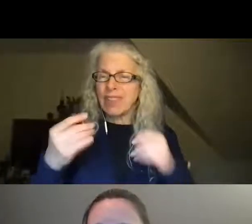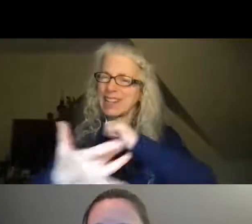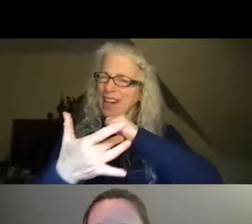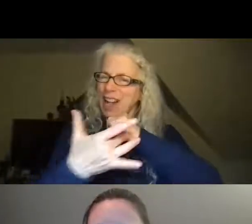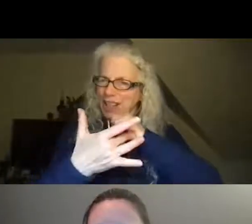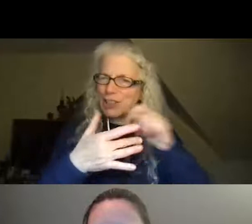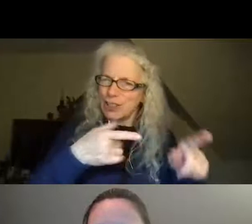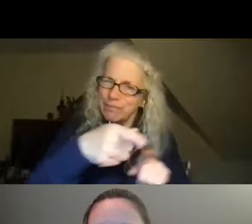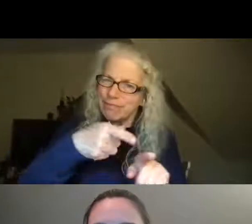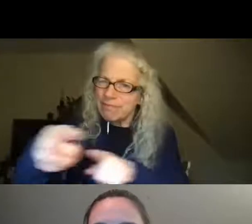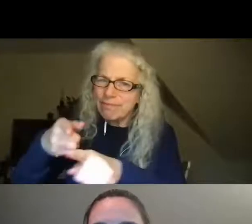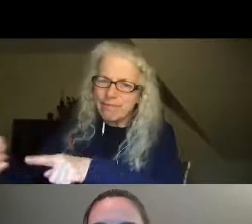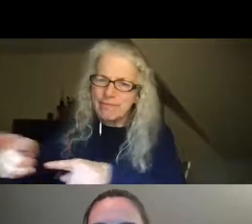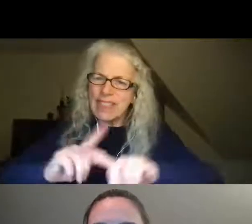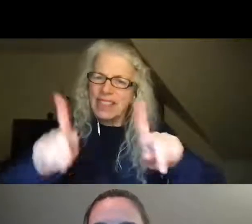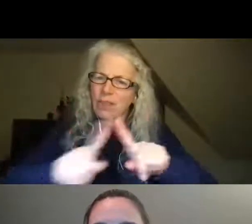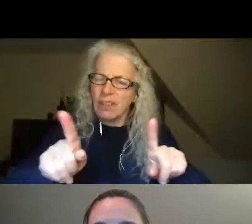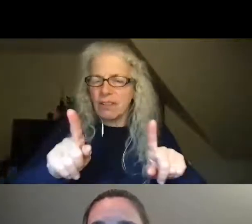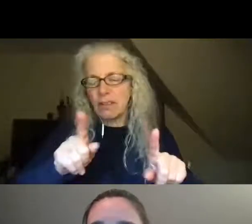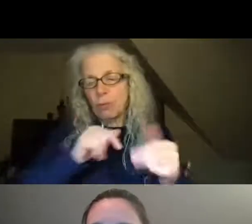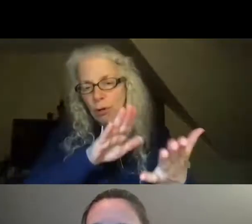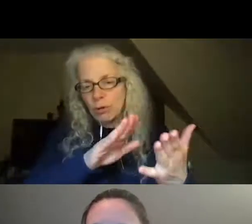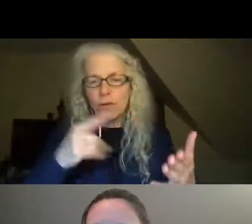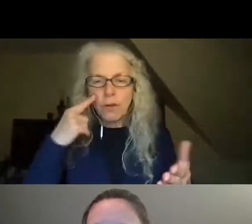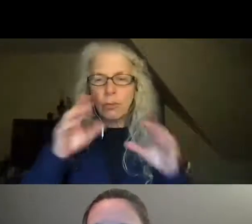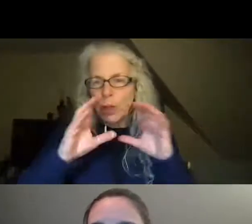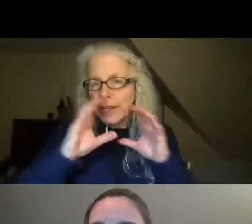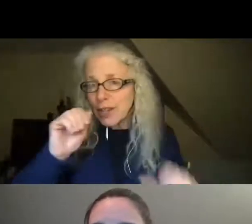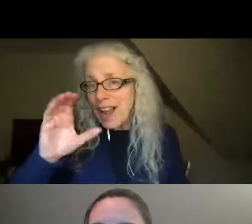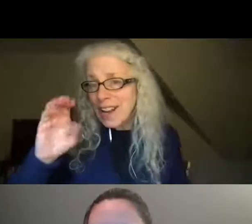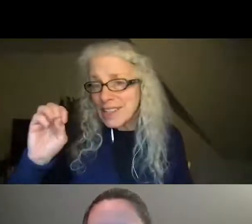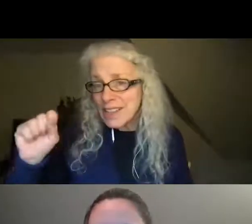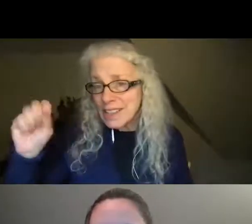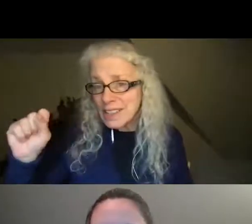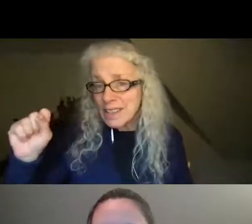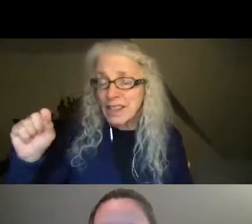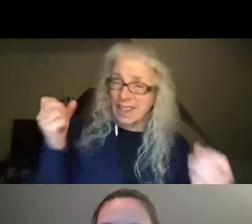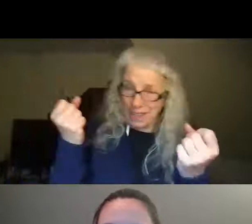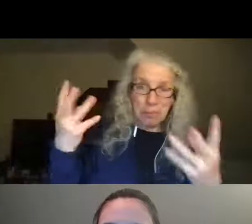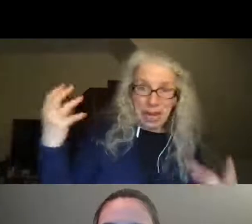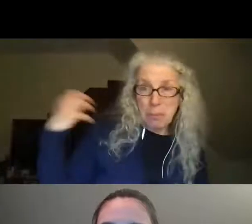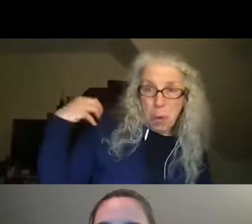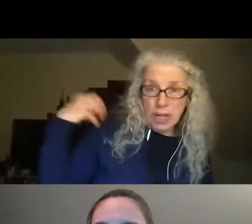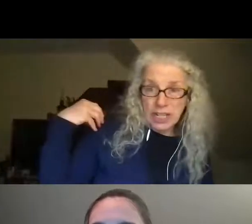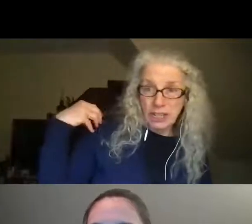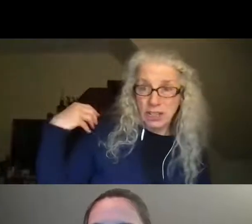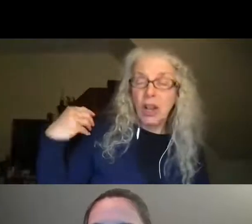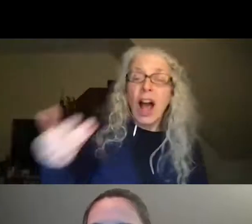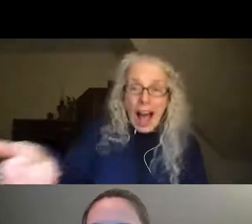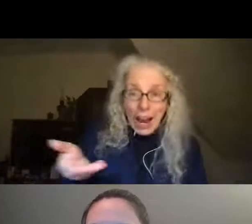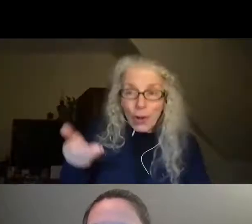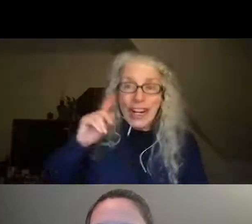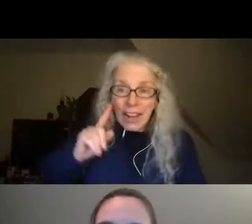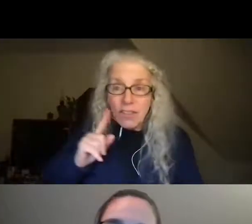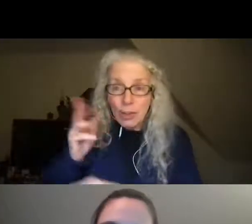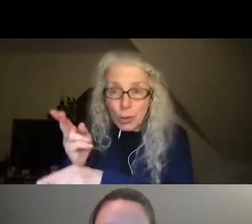technology that they could use. A lot of times employers of deaf consumers would want me to come on